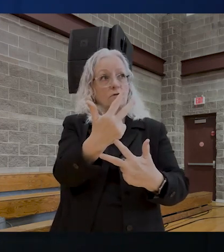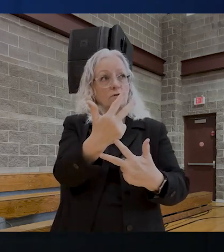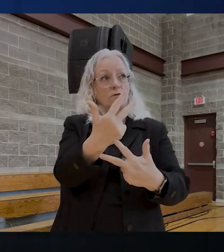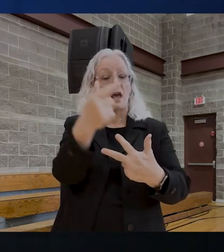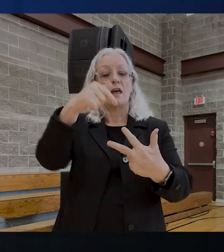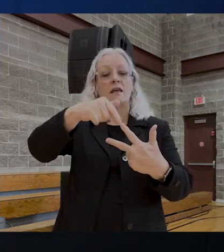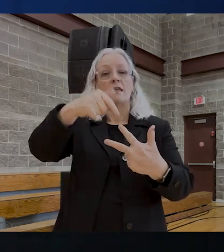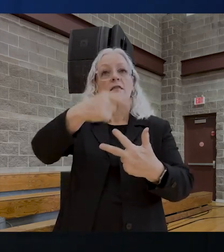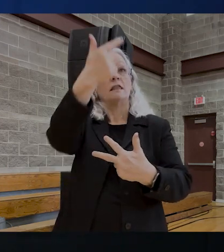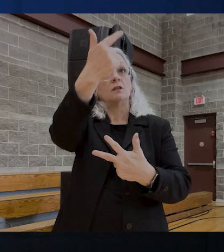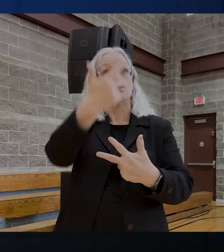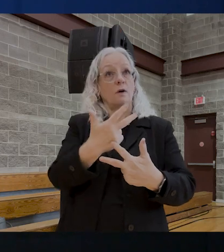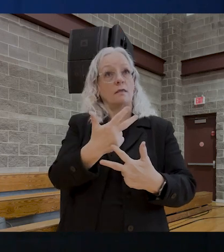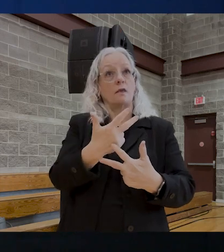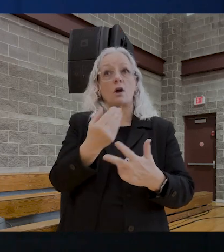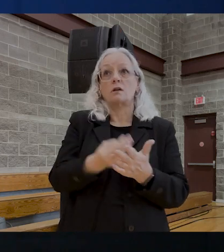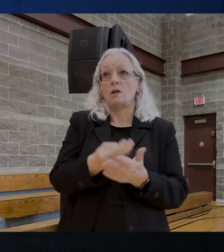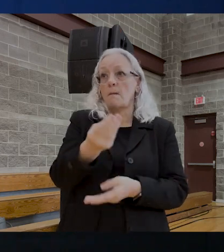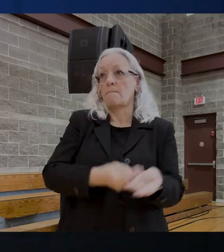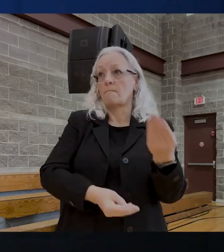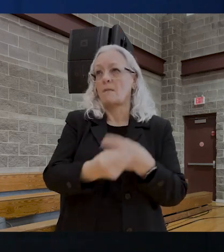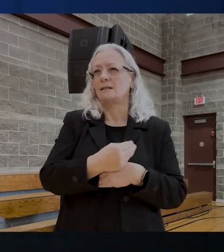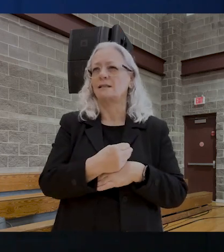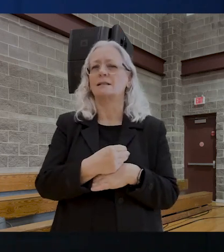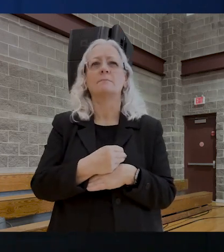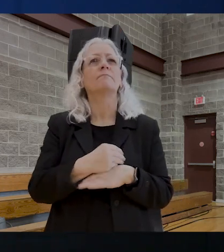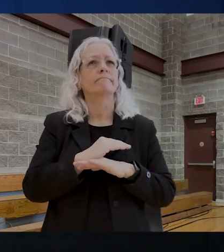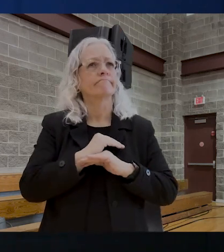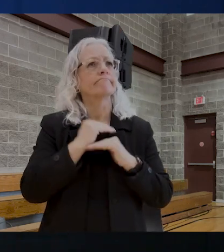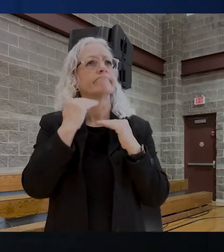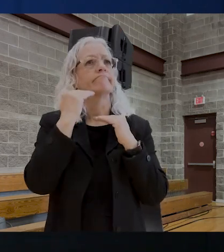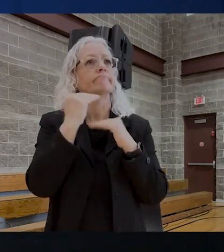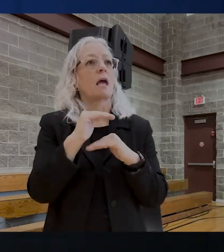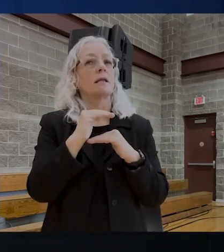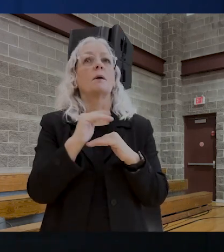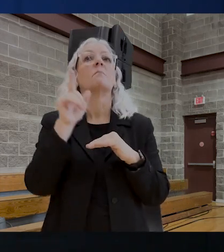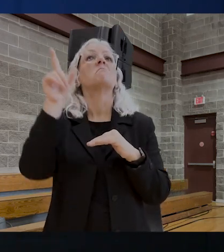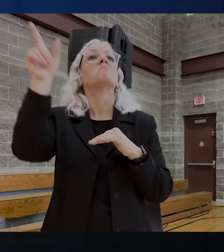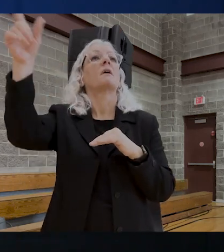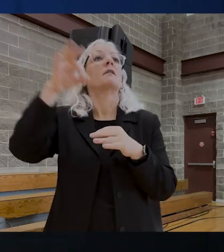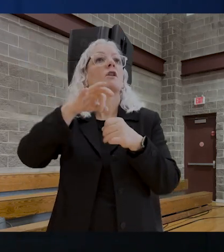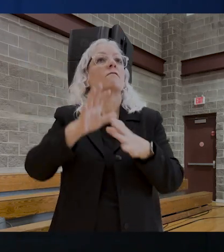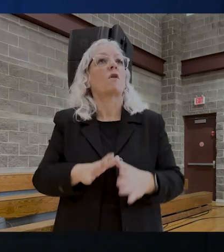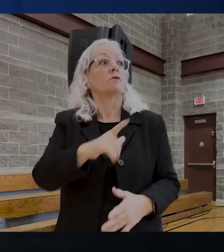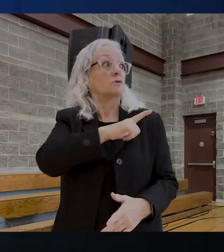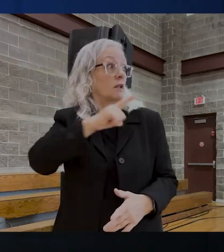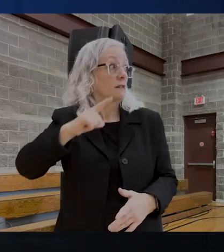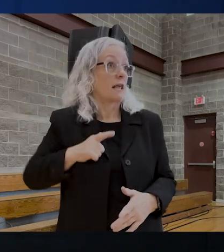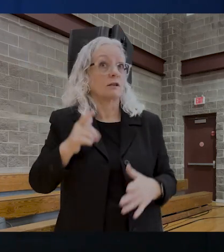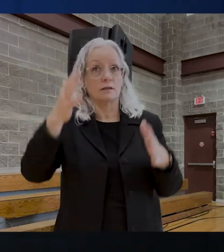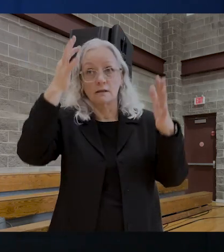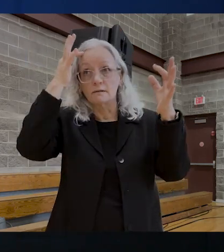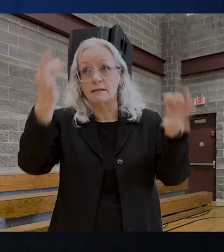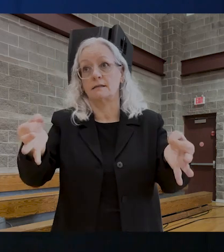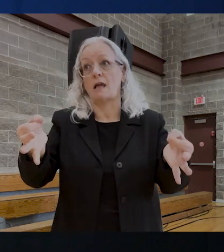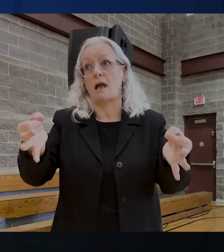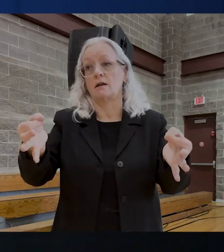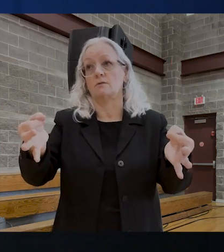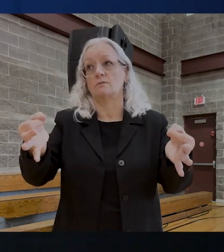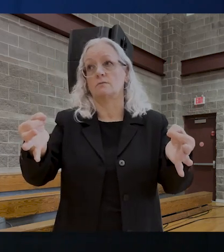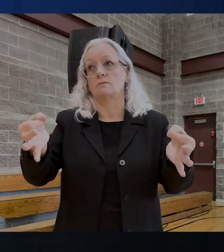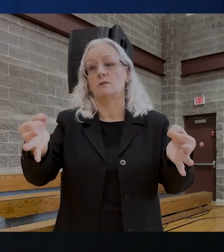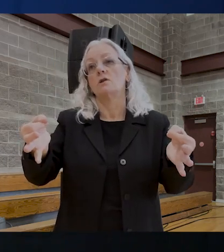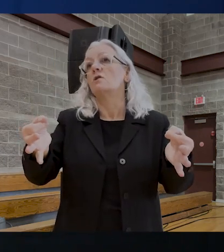This third of Kansas City's budget is restricted by what voters and legislation say we can use that money